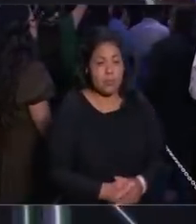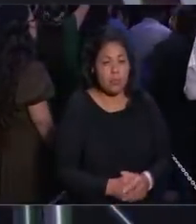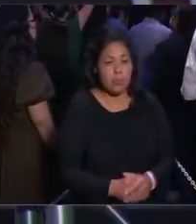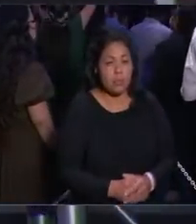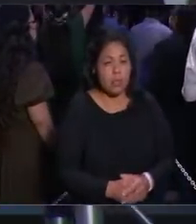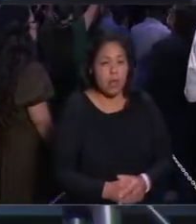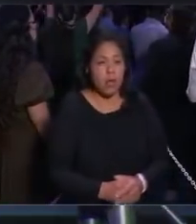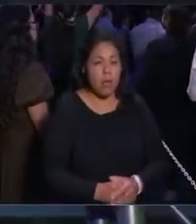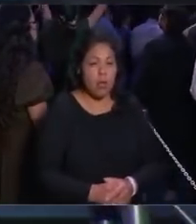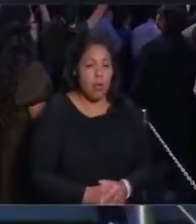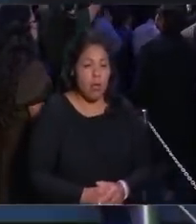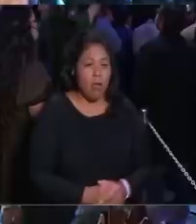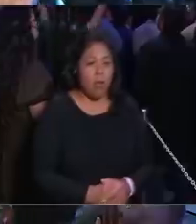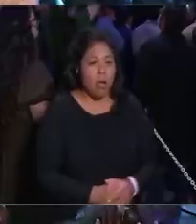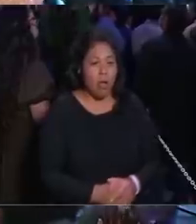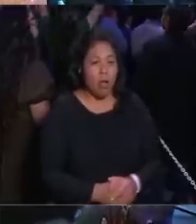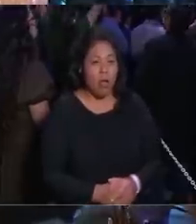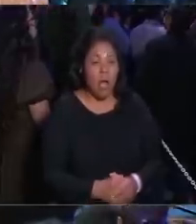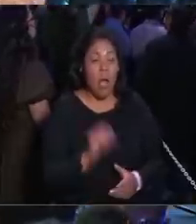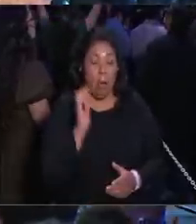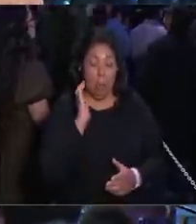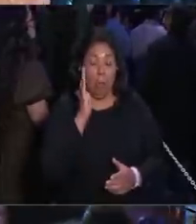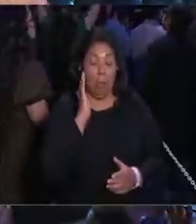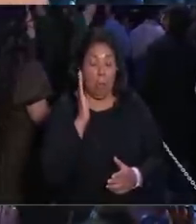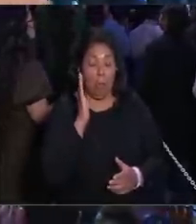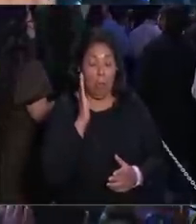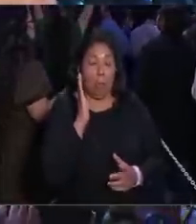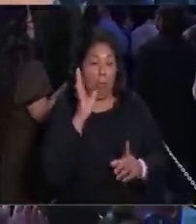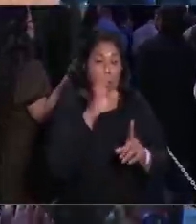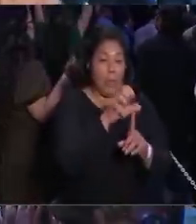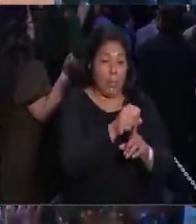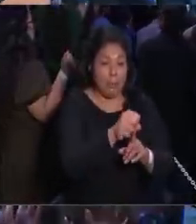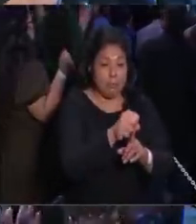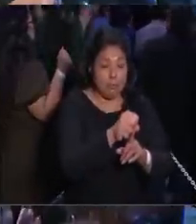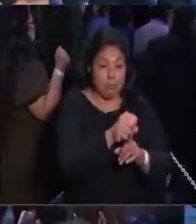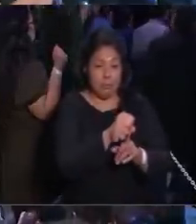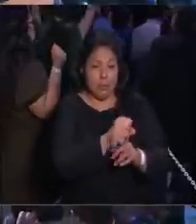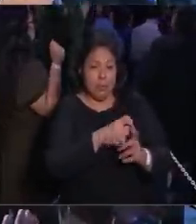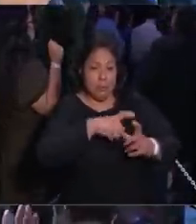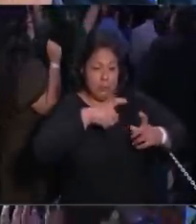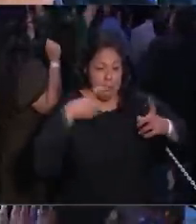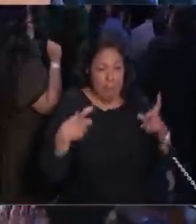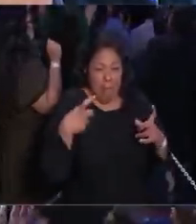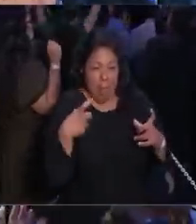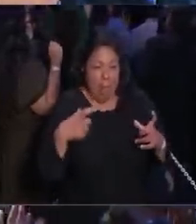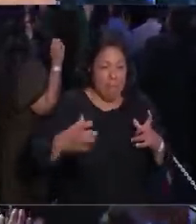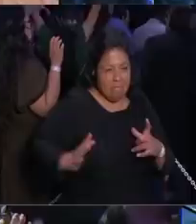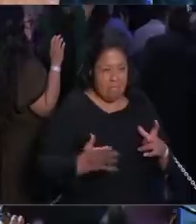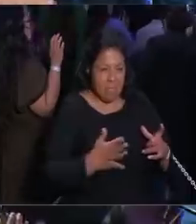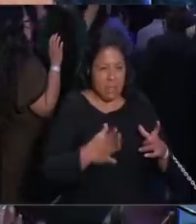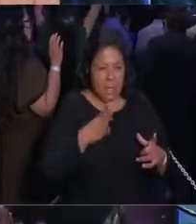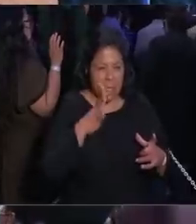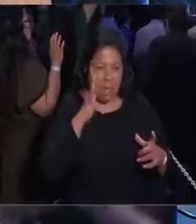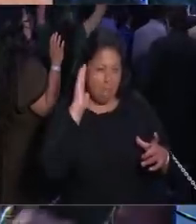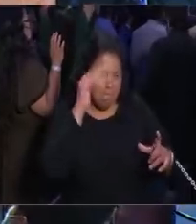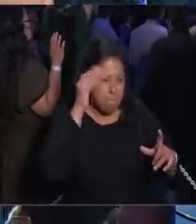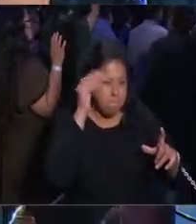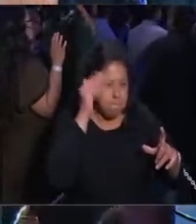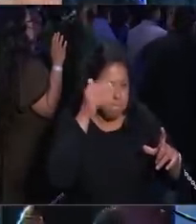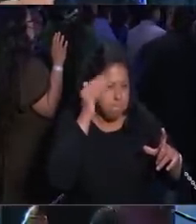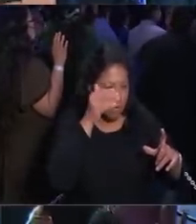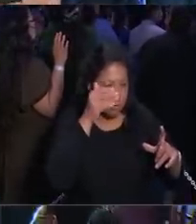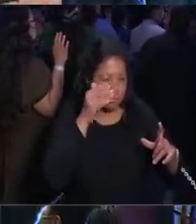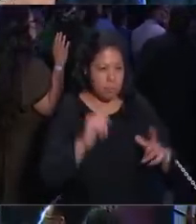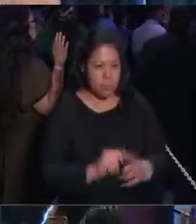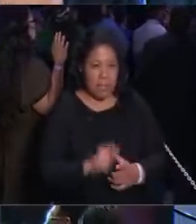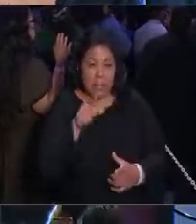río. And you are going to get the big fishes. Y vas a recibir los pescados grandes. Listen. Escucha.